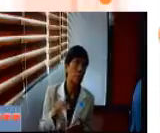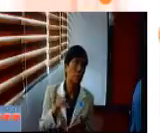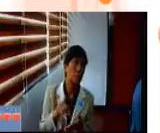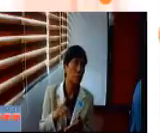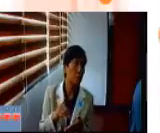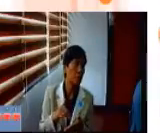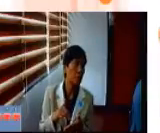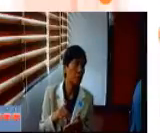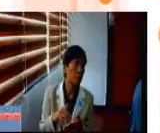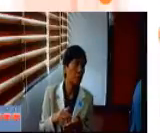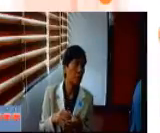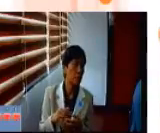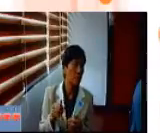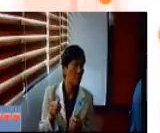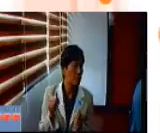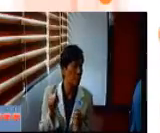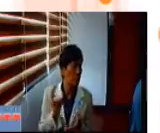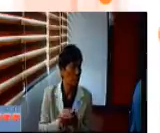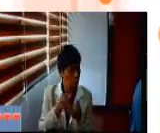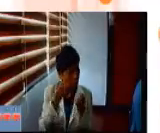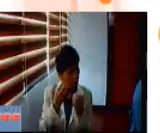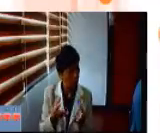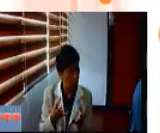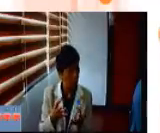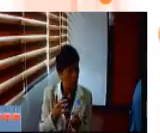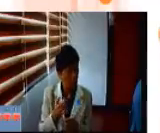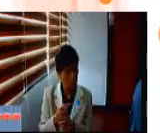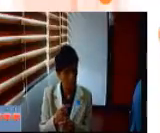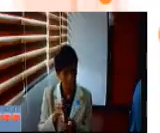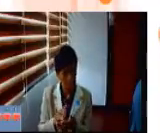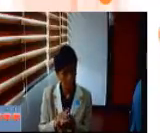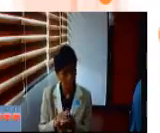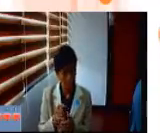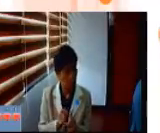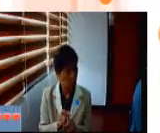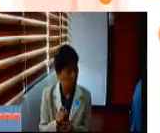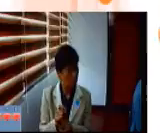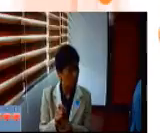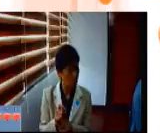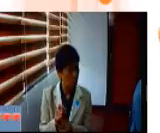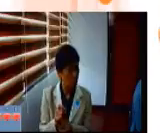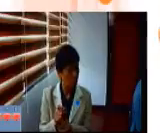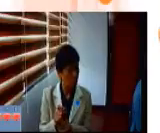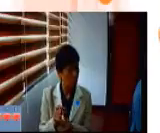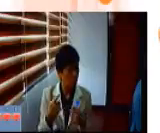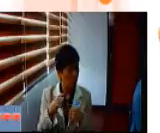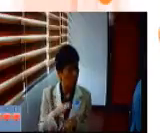in that information, we think that the temperature, increase in temperature, would have an effect